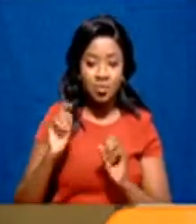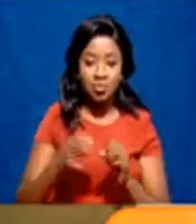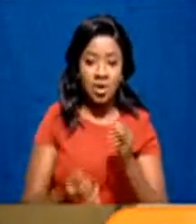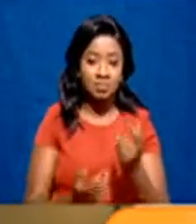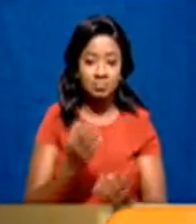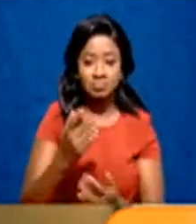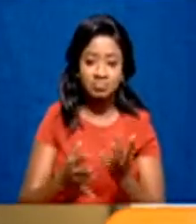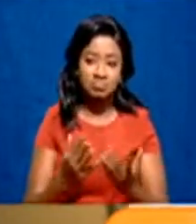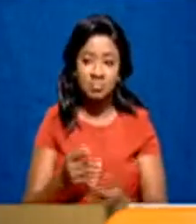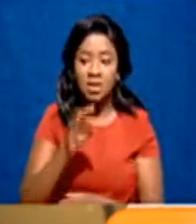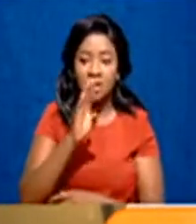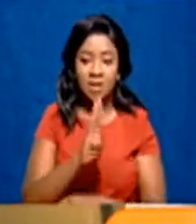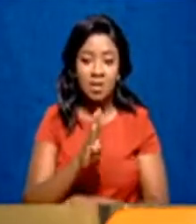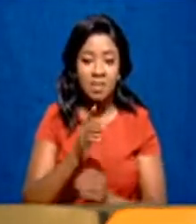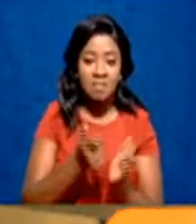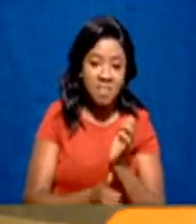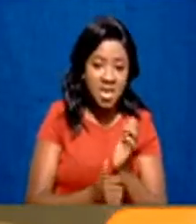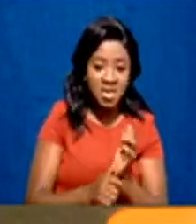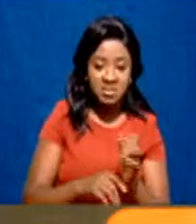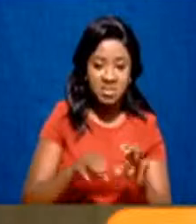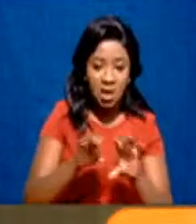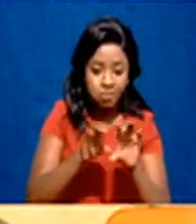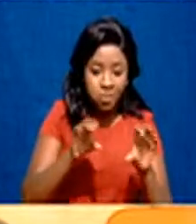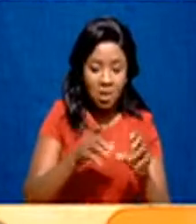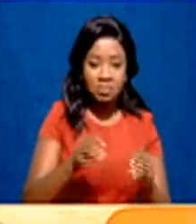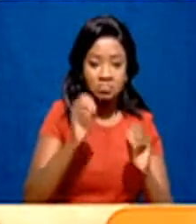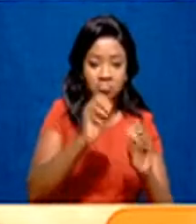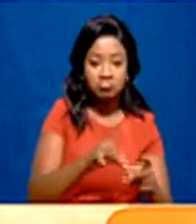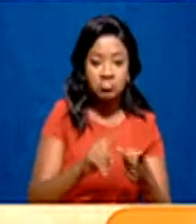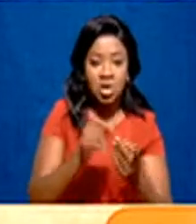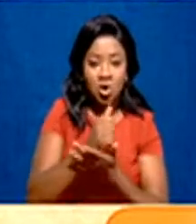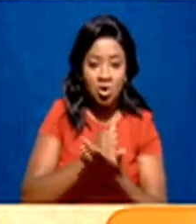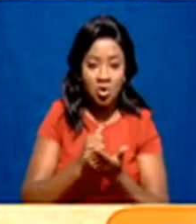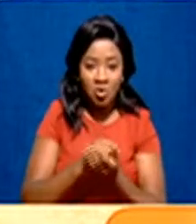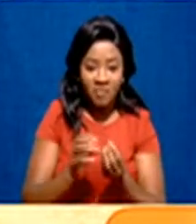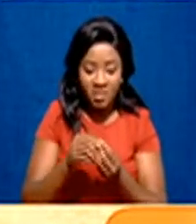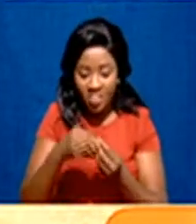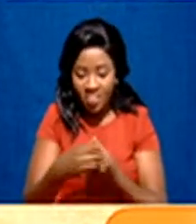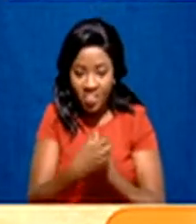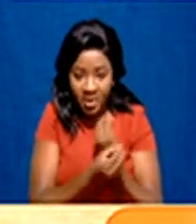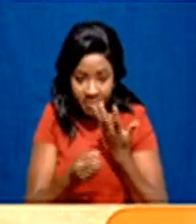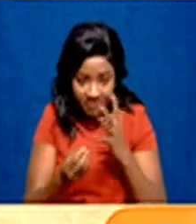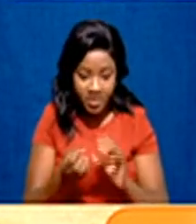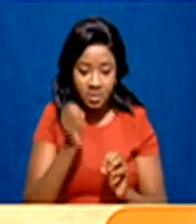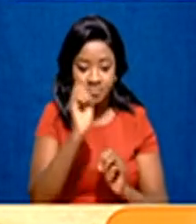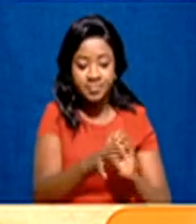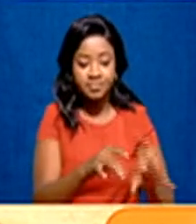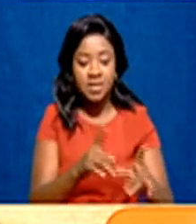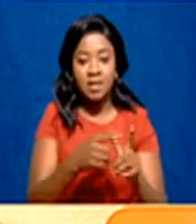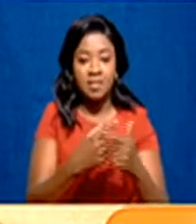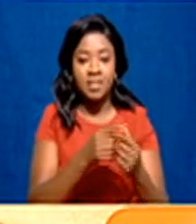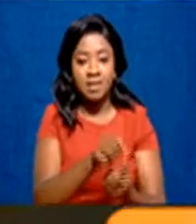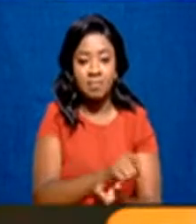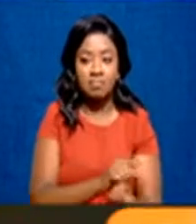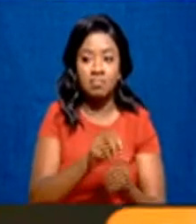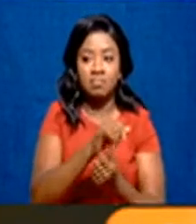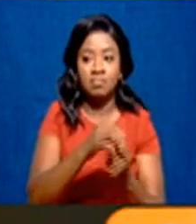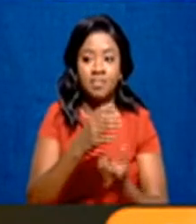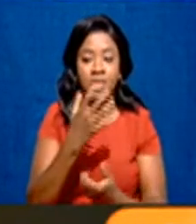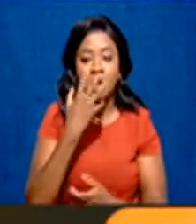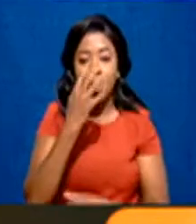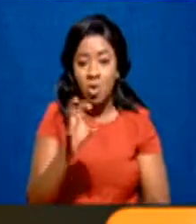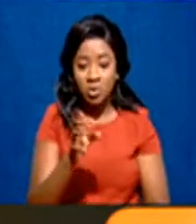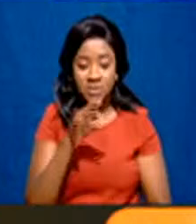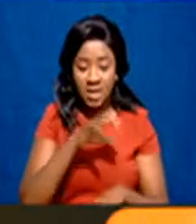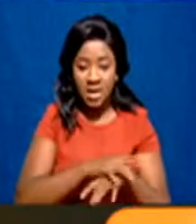waste biomass in the form of maize cobs, coffee husks, and then it generates heat that heats up a heat exchange system. And with the